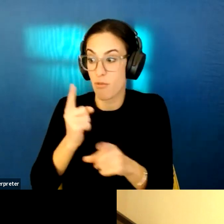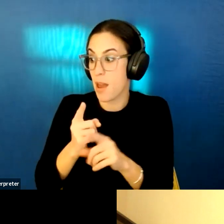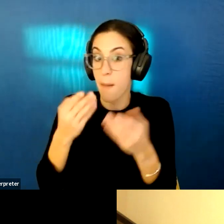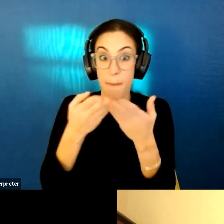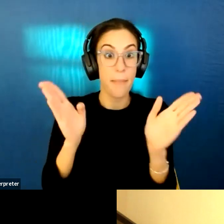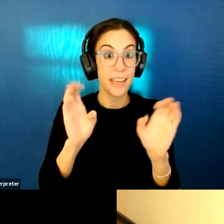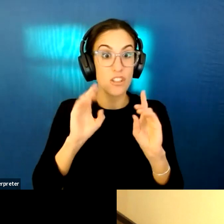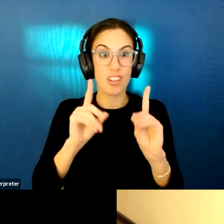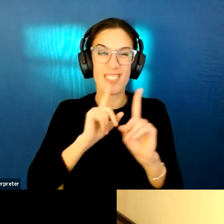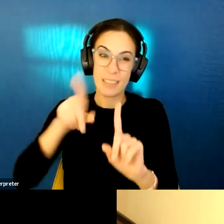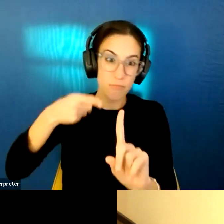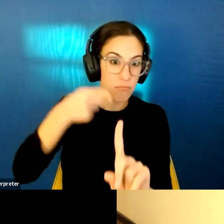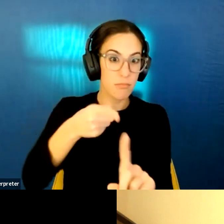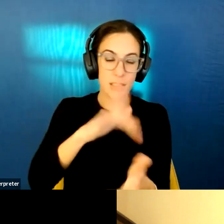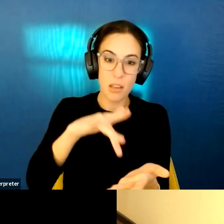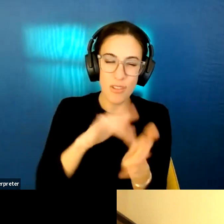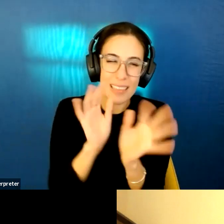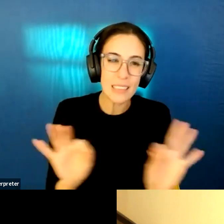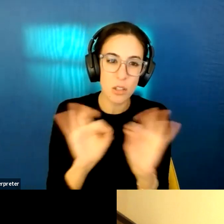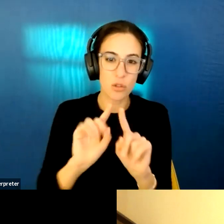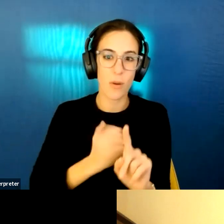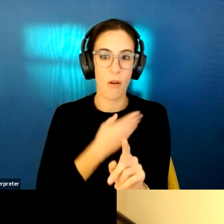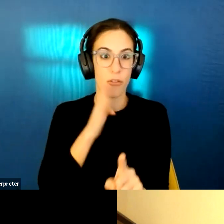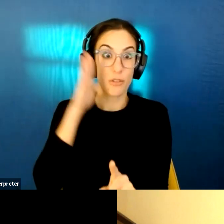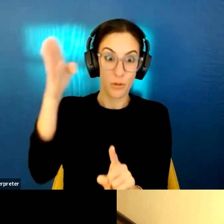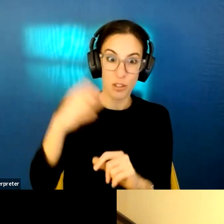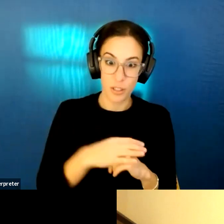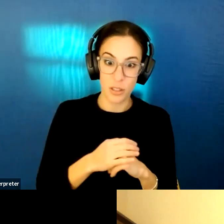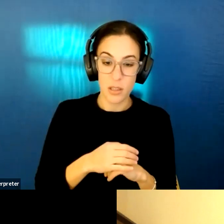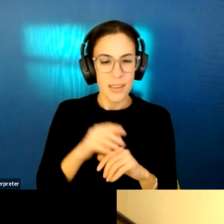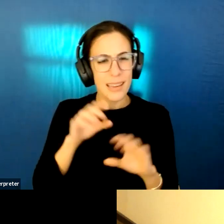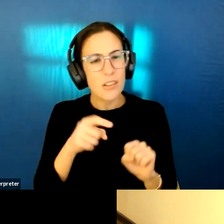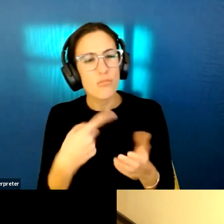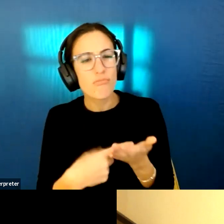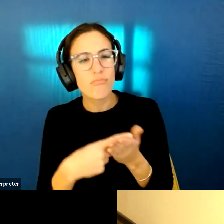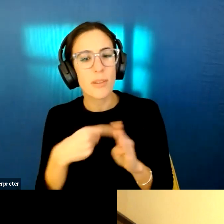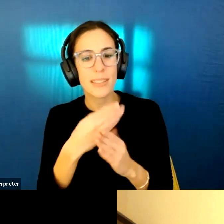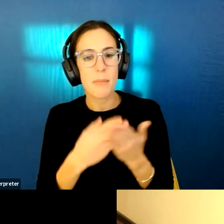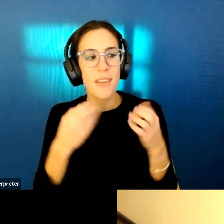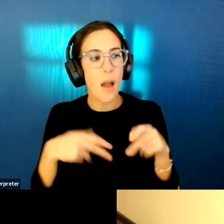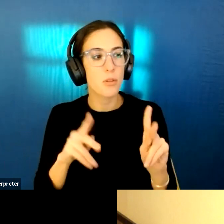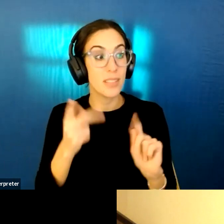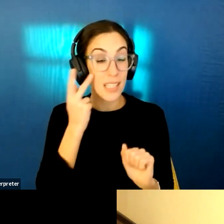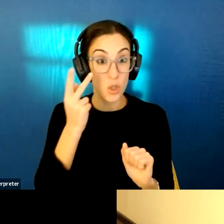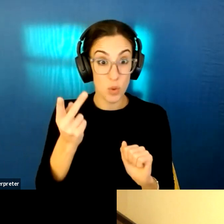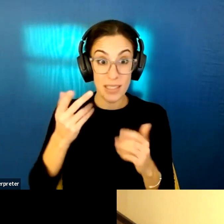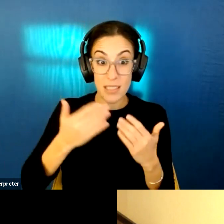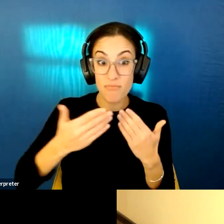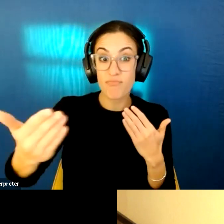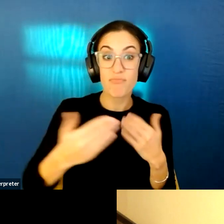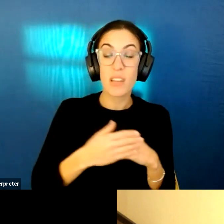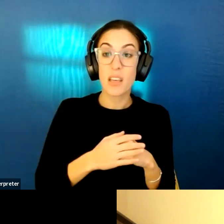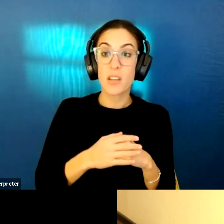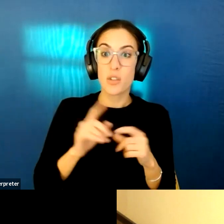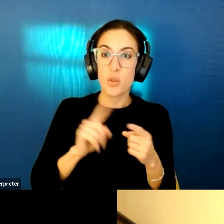central. It's essential to our future, and what an important site this is. Can you talk about some of the opportunities you see moving forward to really